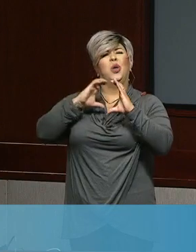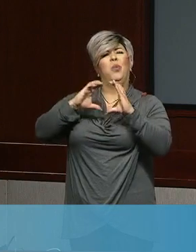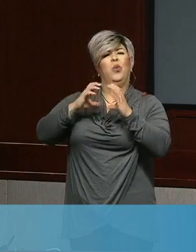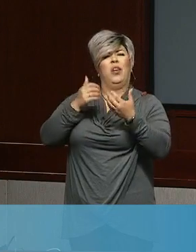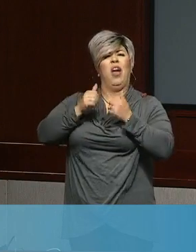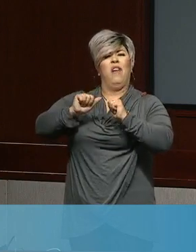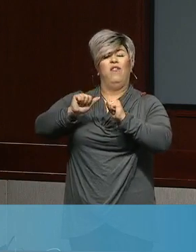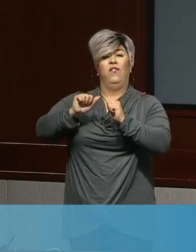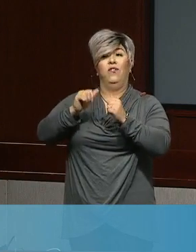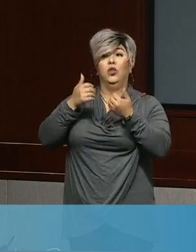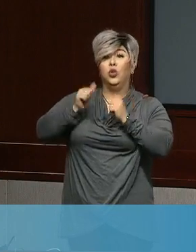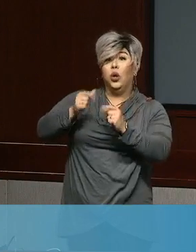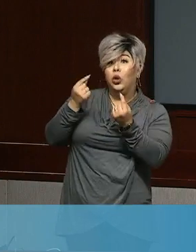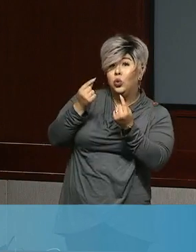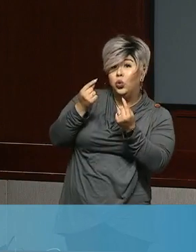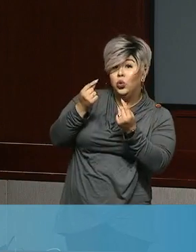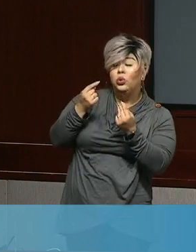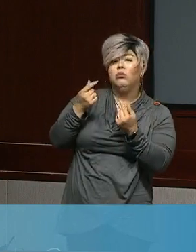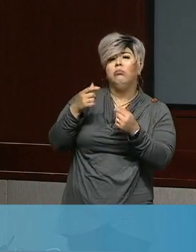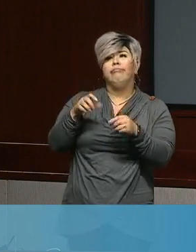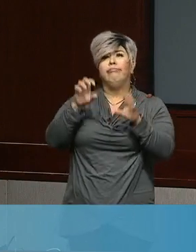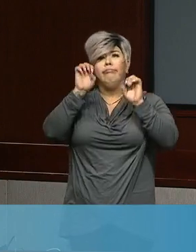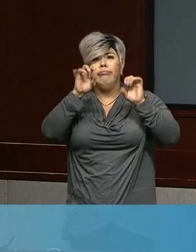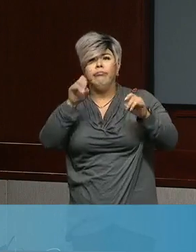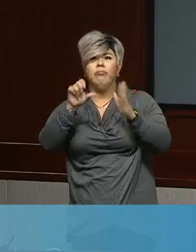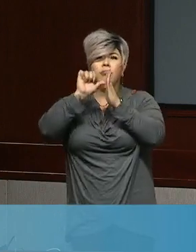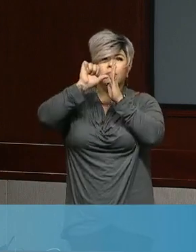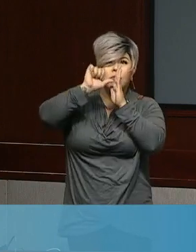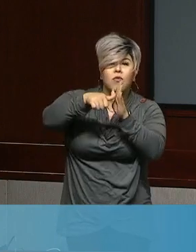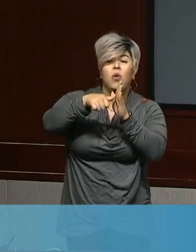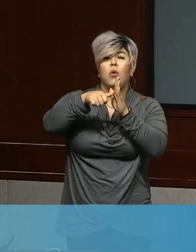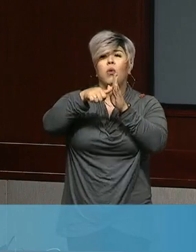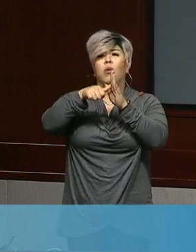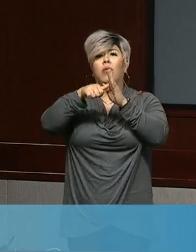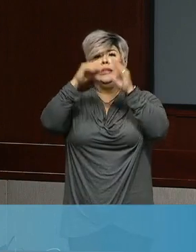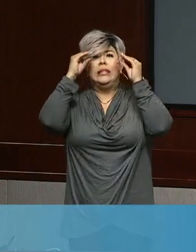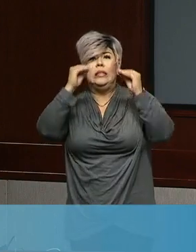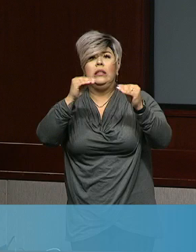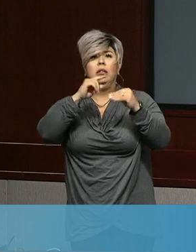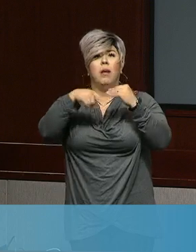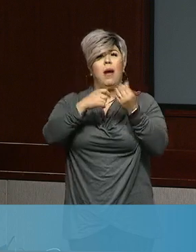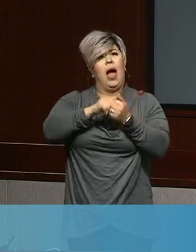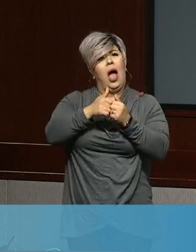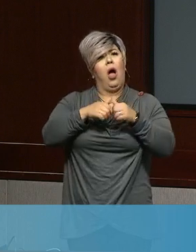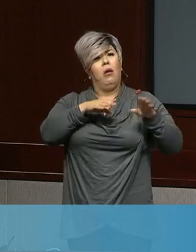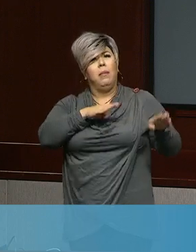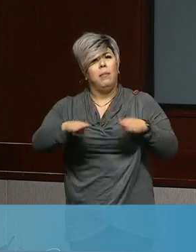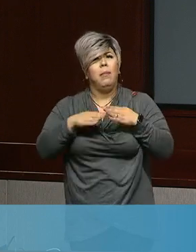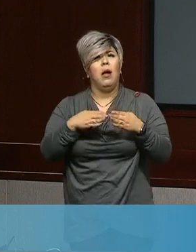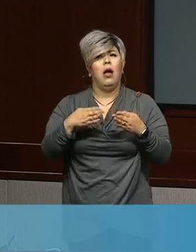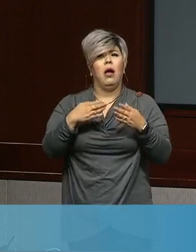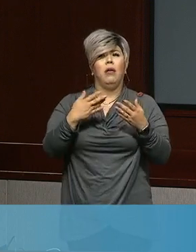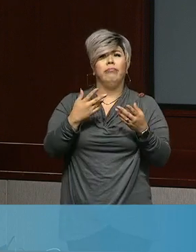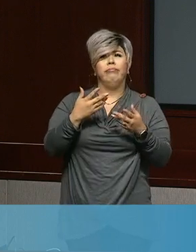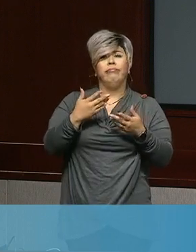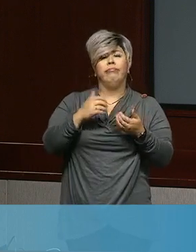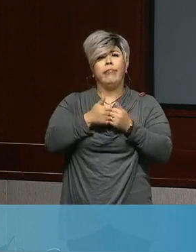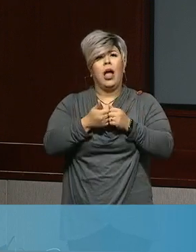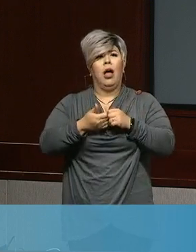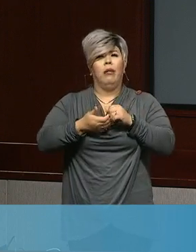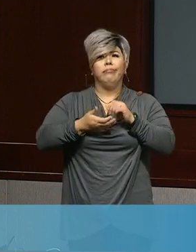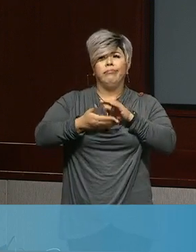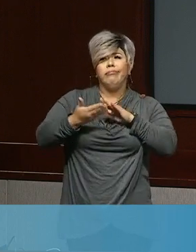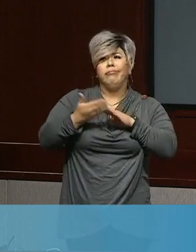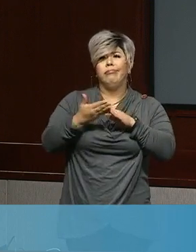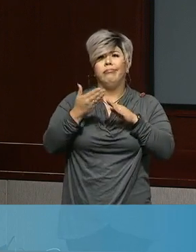focus on reinforcing public health best practices and directives among county residents